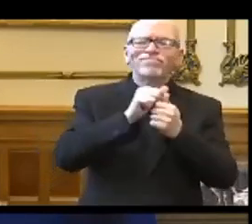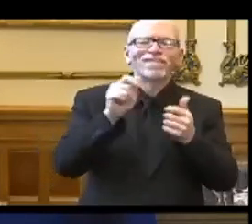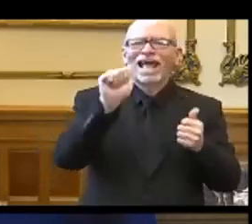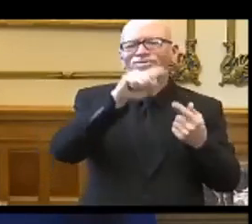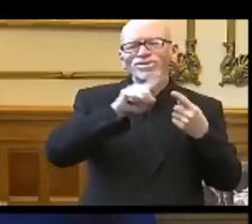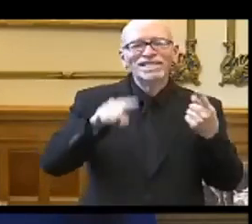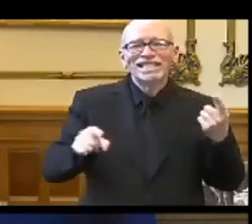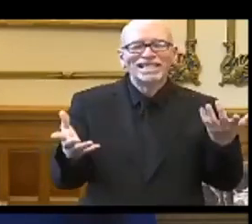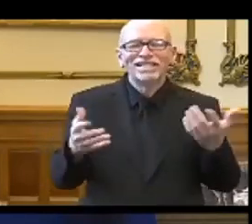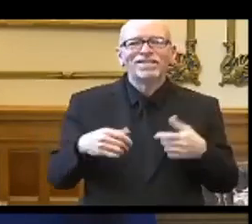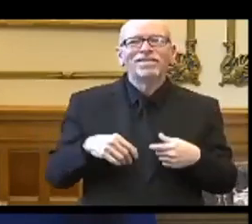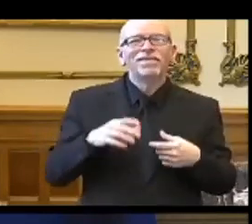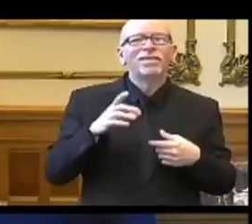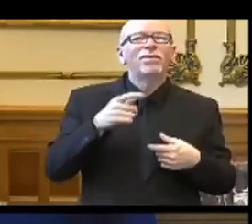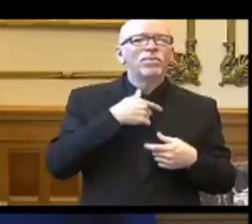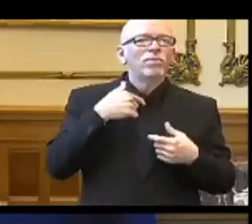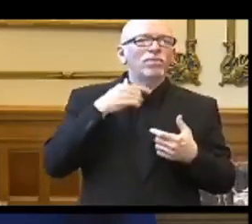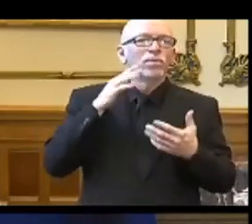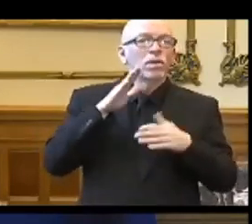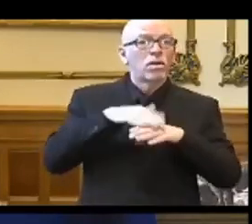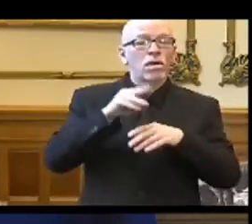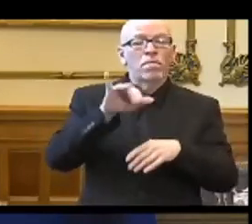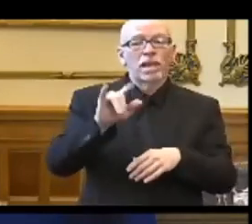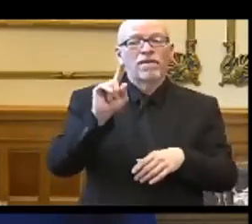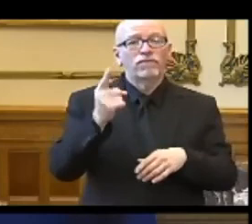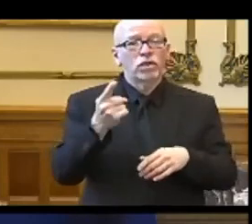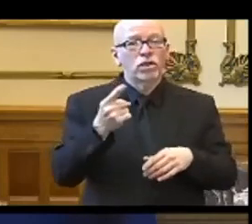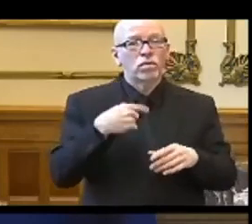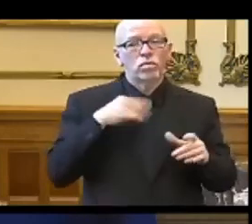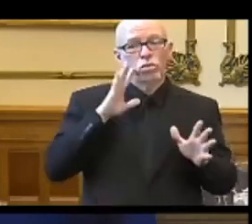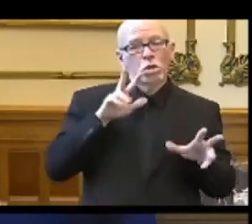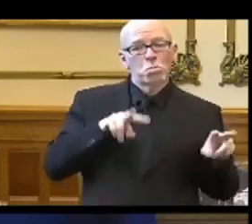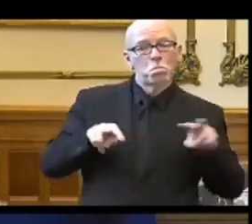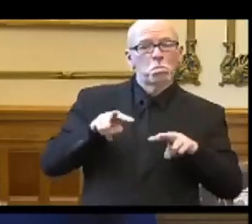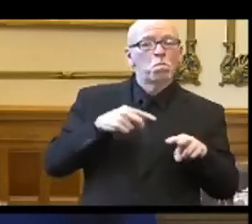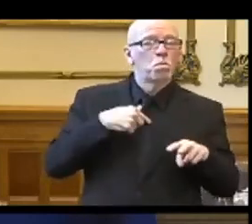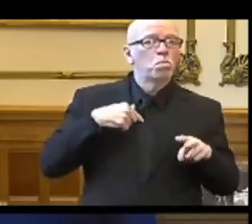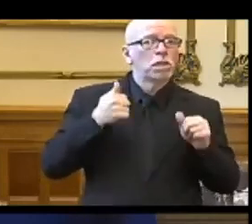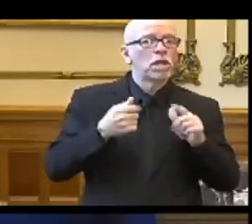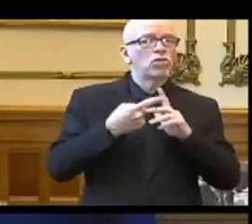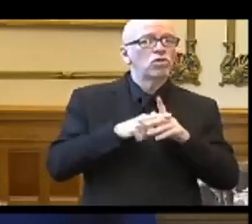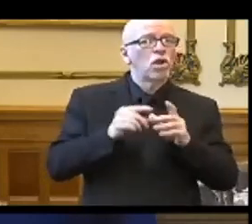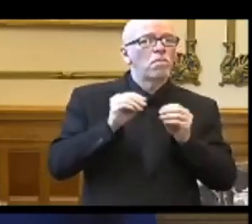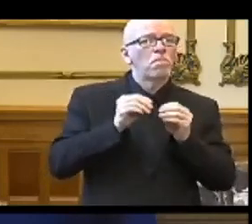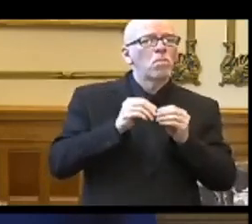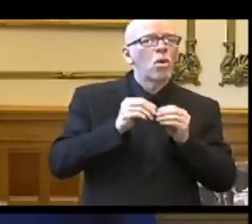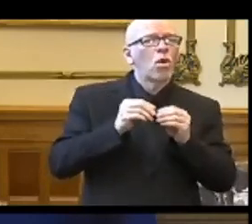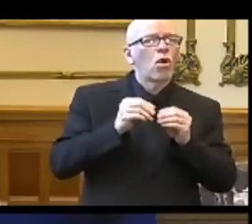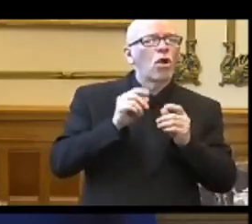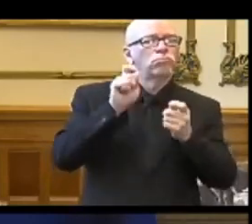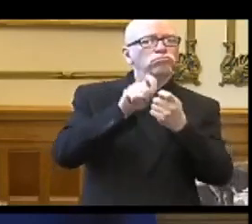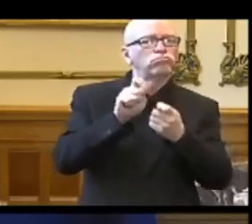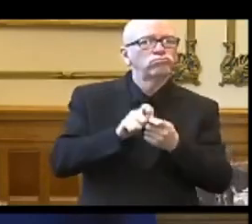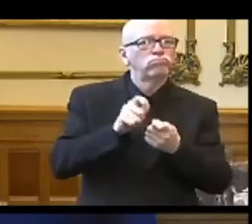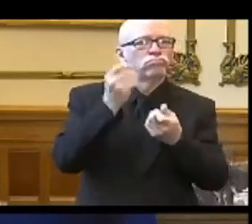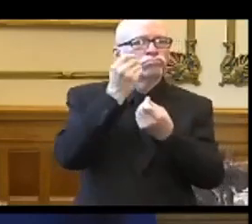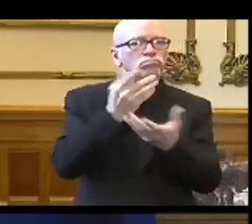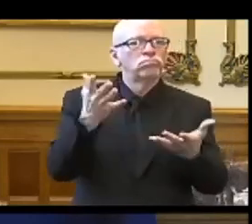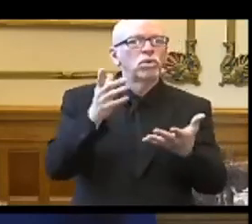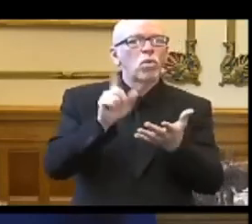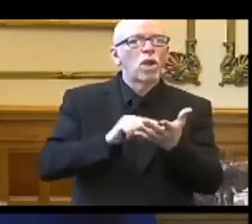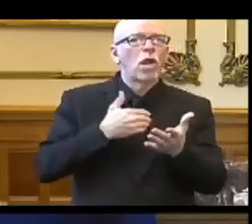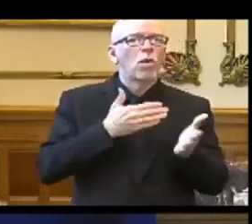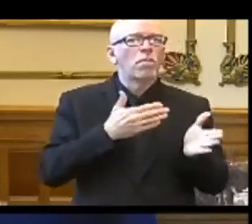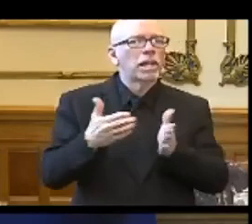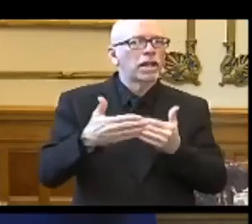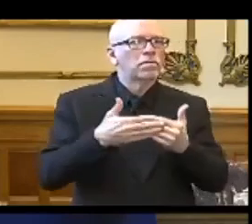Z, and come May 1st, we'll be in a position to start to put a little more detail on that plan